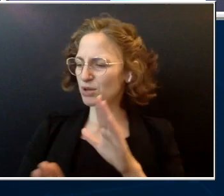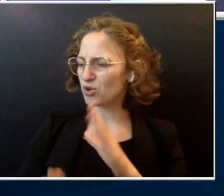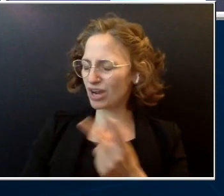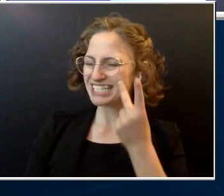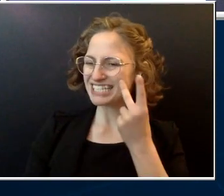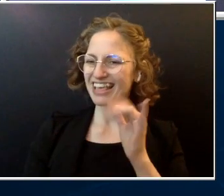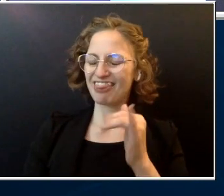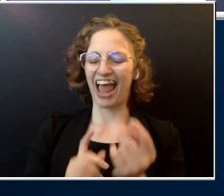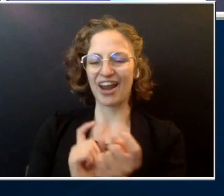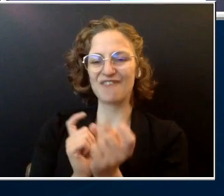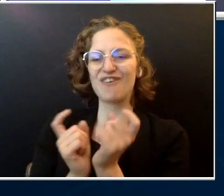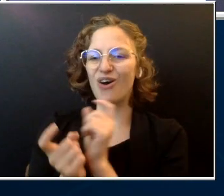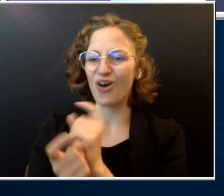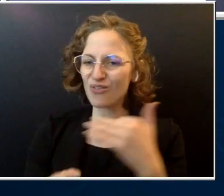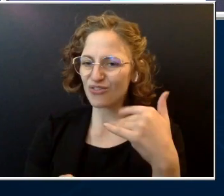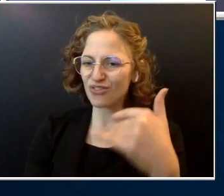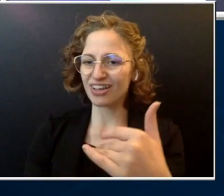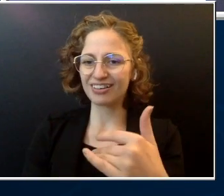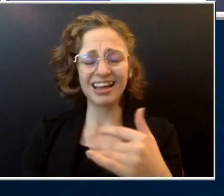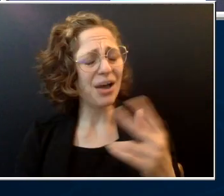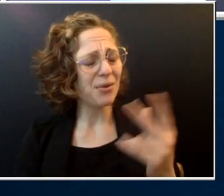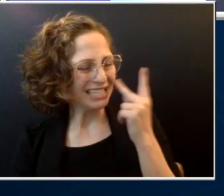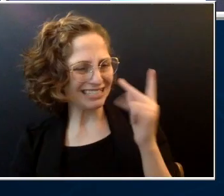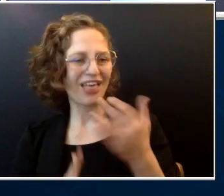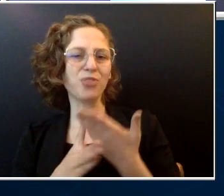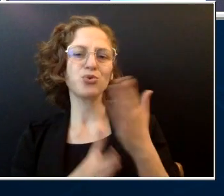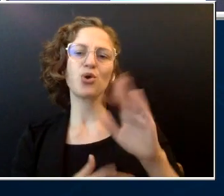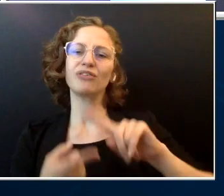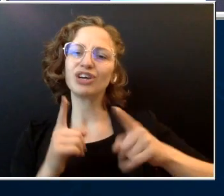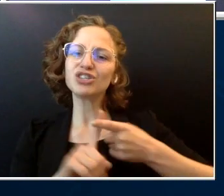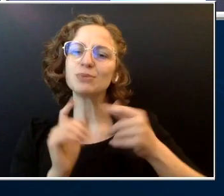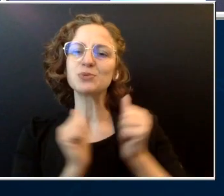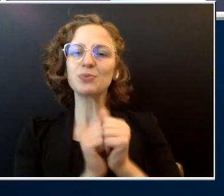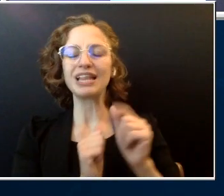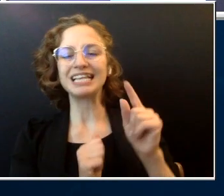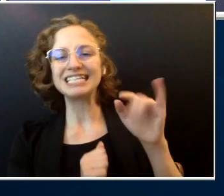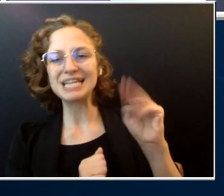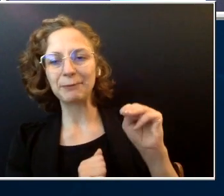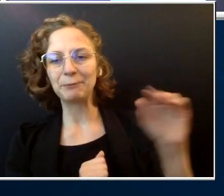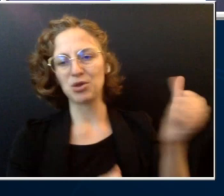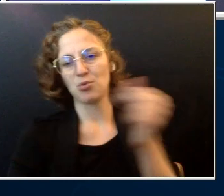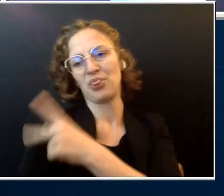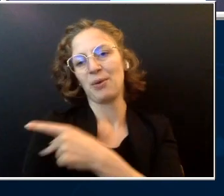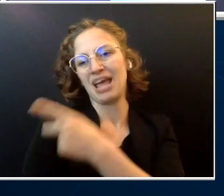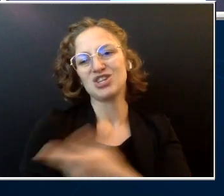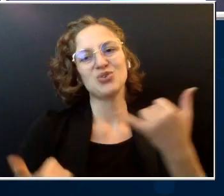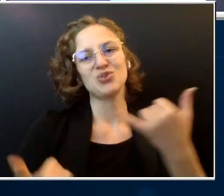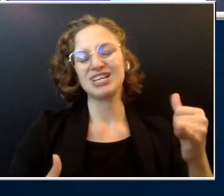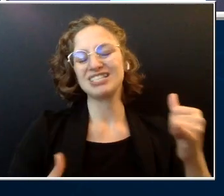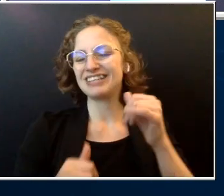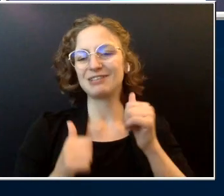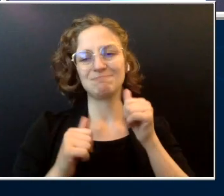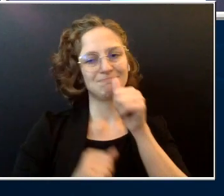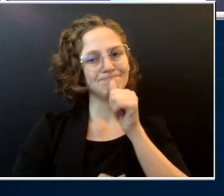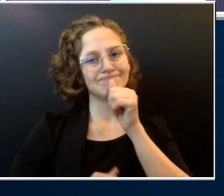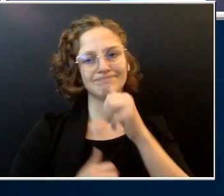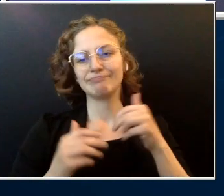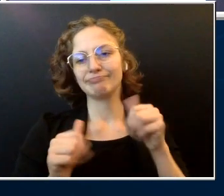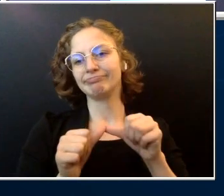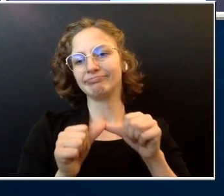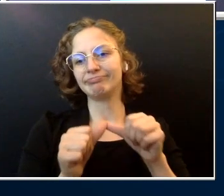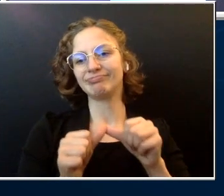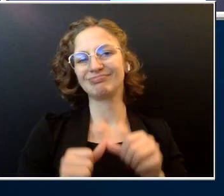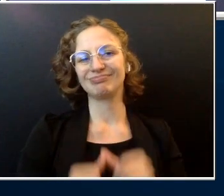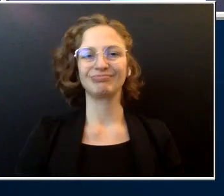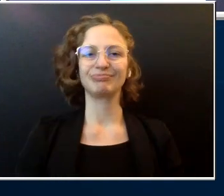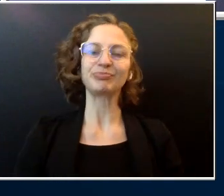build with Tim and your patients who've lived it and are still living it. Thank Great. you. Thank you. My pleasure. Good to see you. Tim, what do you